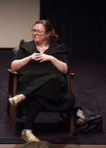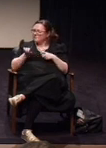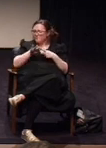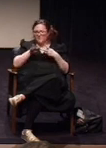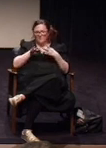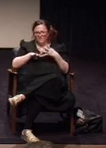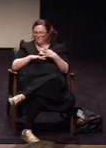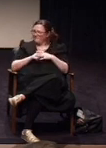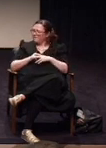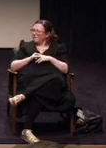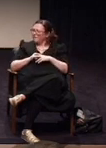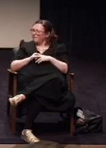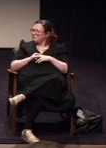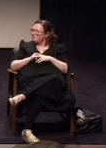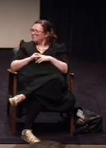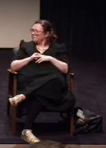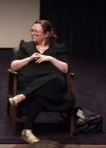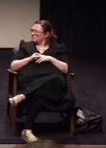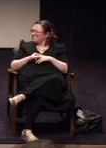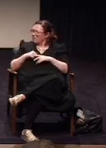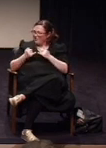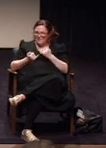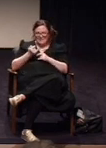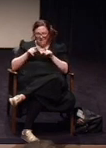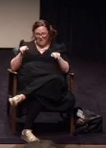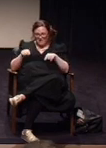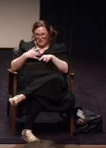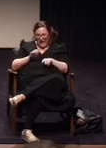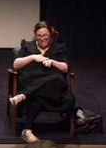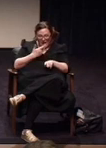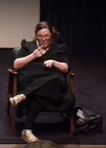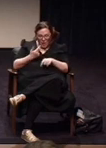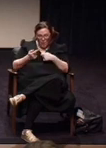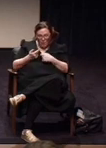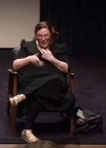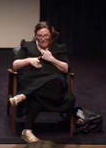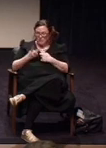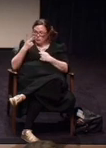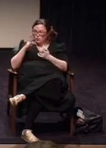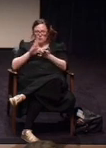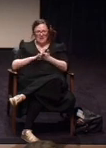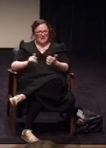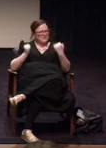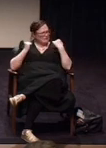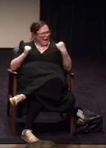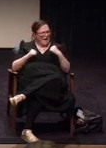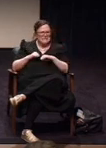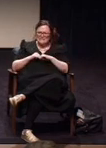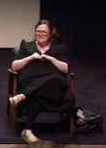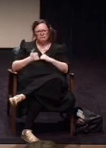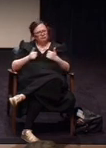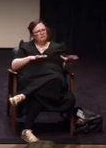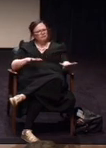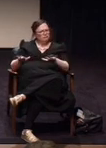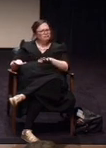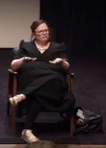This is the last picture. How many seconds do I have? 2 minutes more. Okay, all right, all right. I have lots of